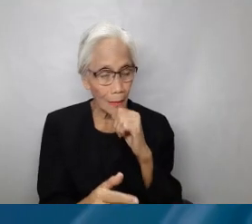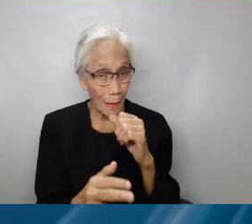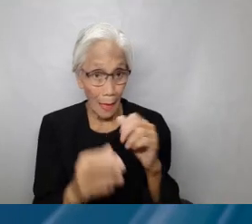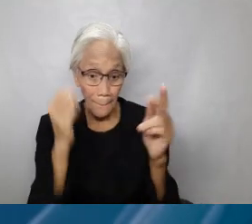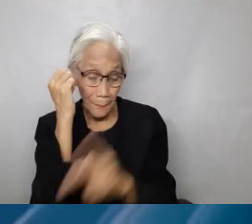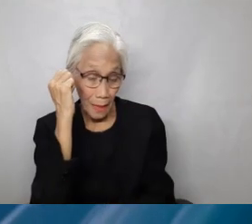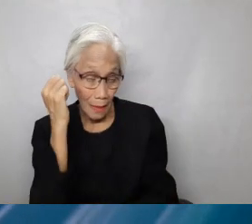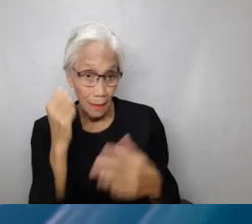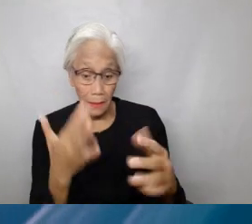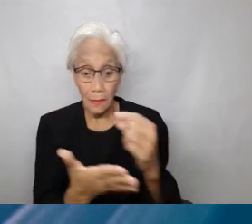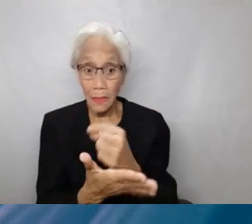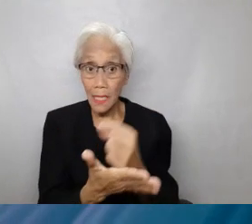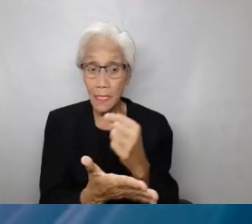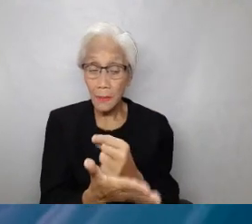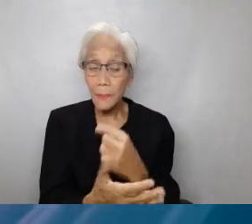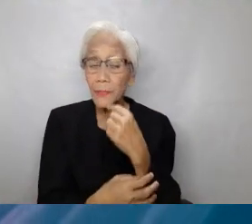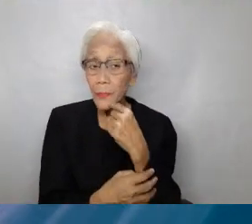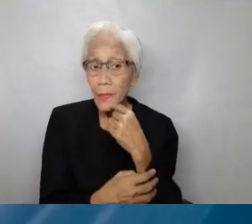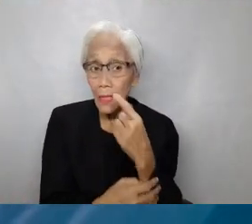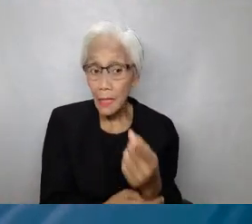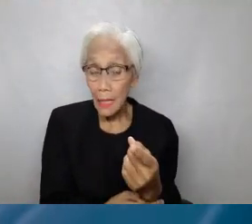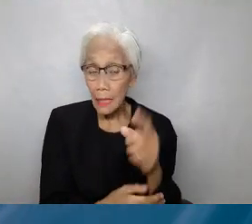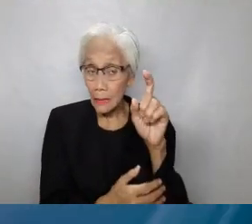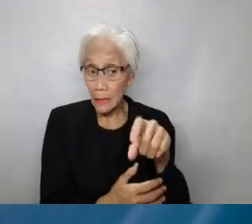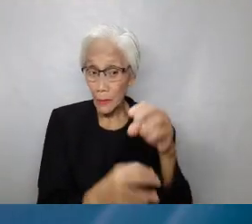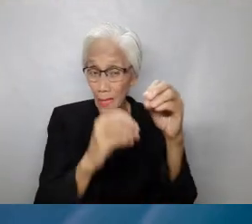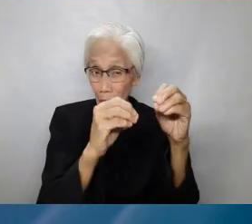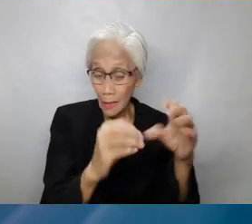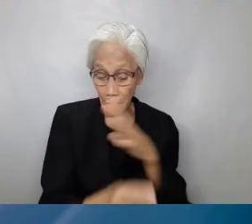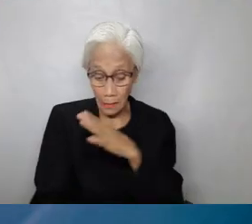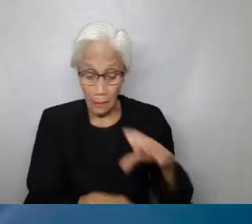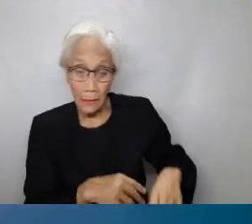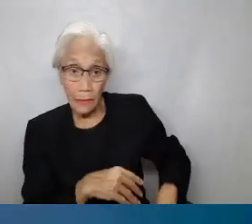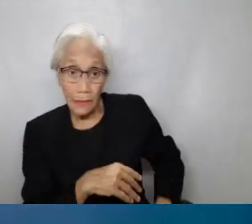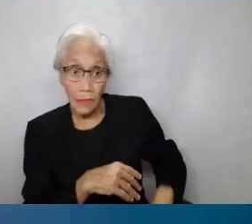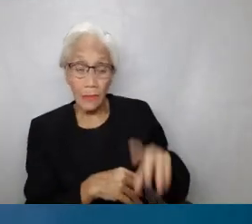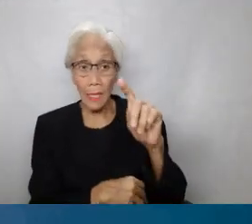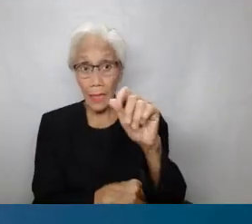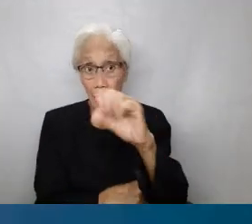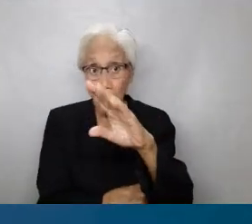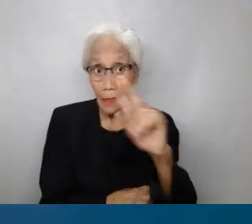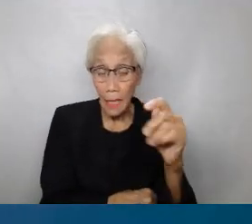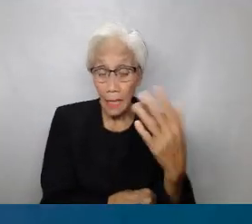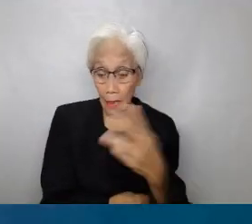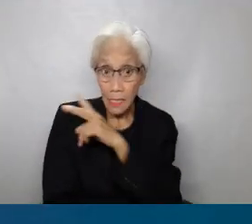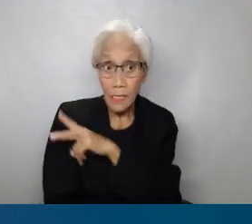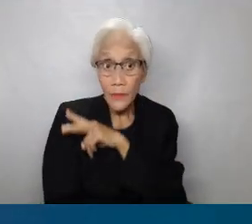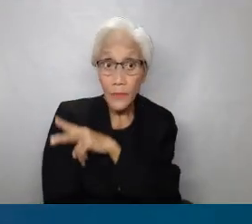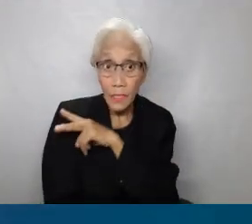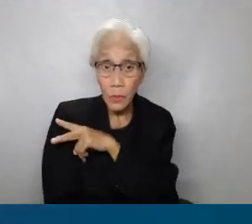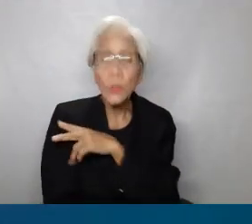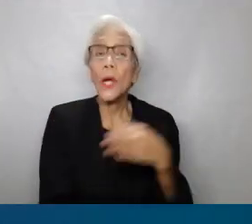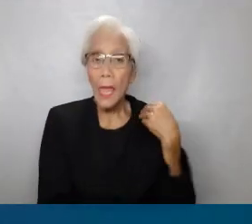left unpunished. The gospel passage thus gives us a teaching on tact, Christian